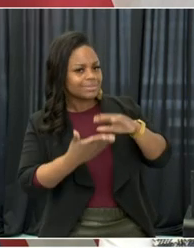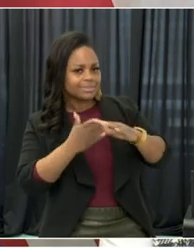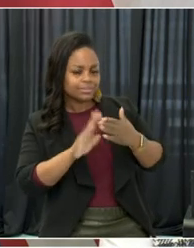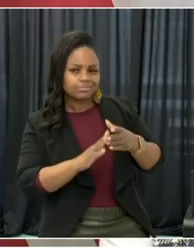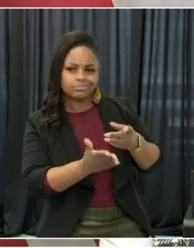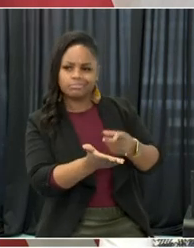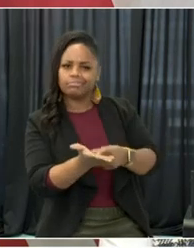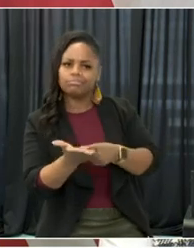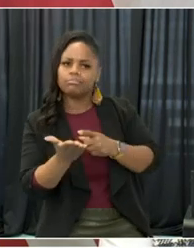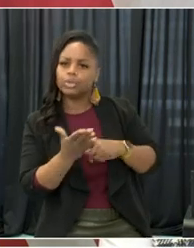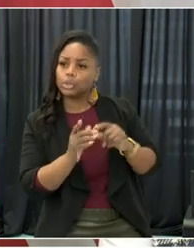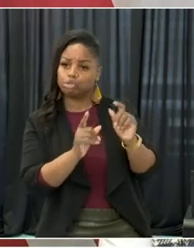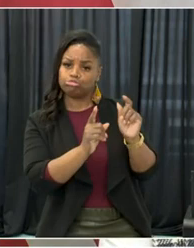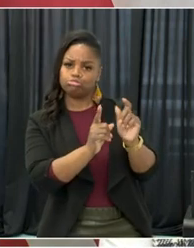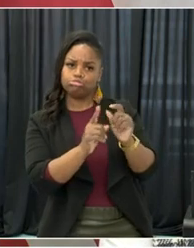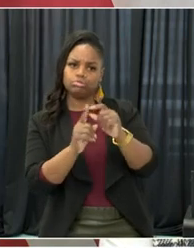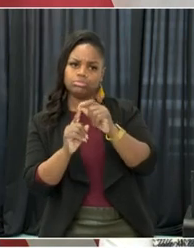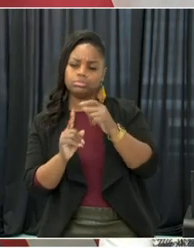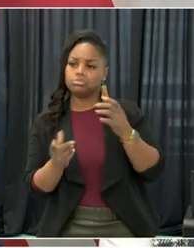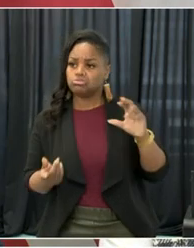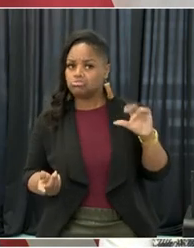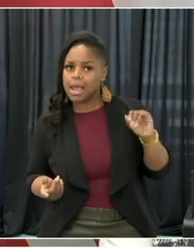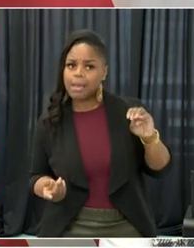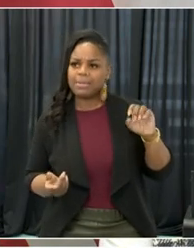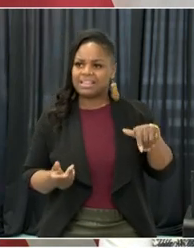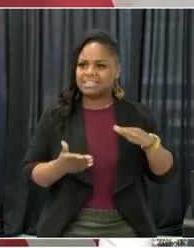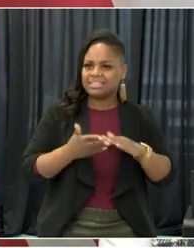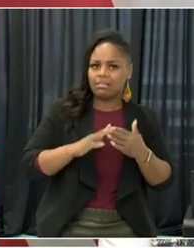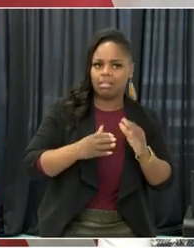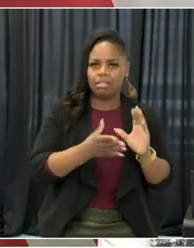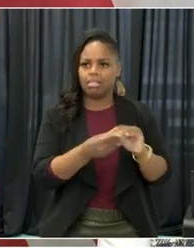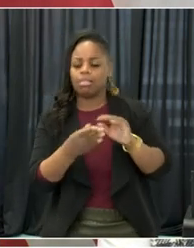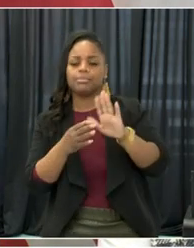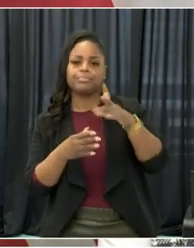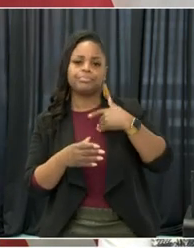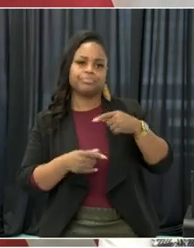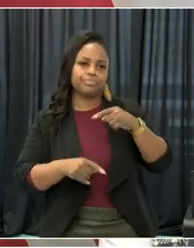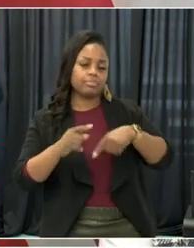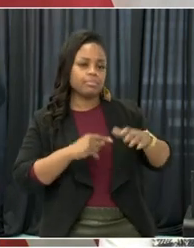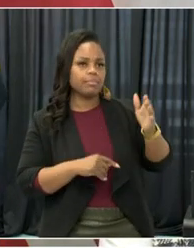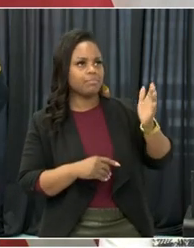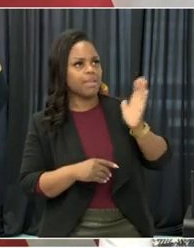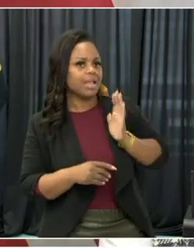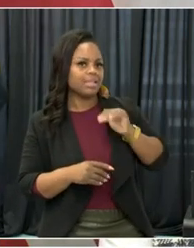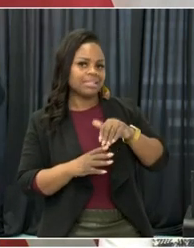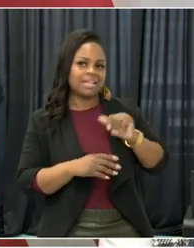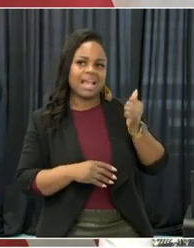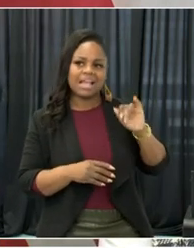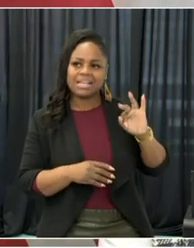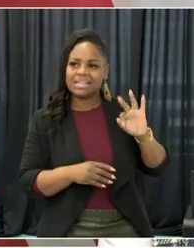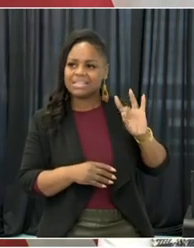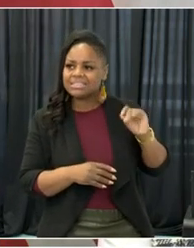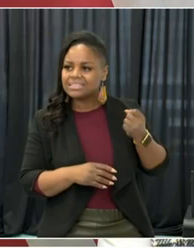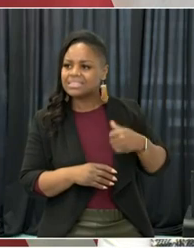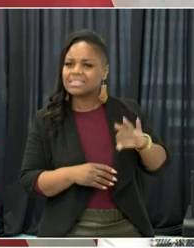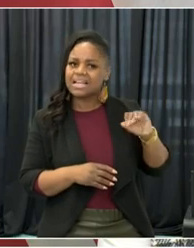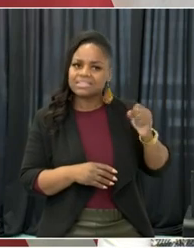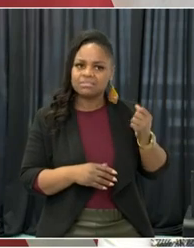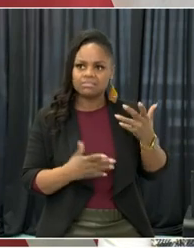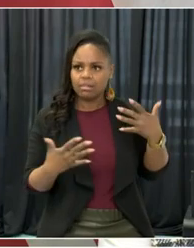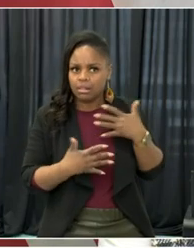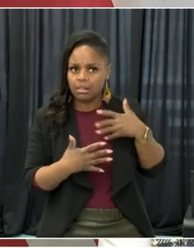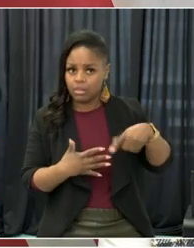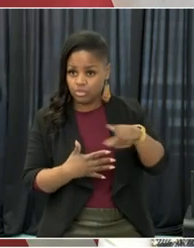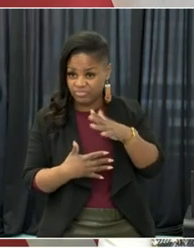about crime in her city. I mean, you recollected back to the 80s and 90s in terms of anxiety and fear. Is this a reflection